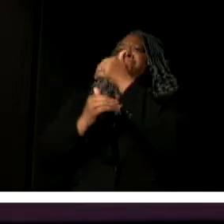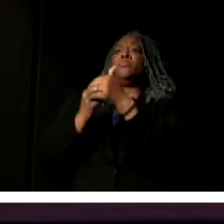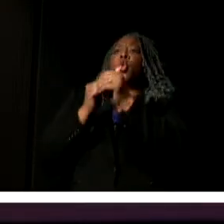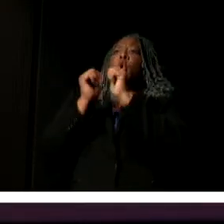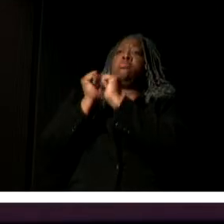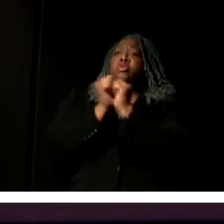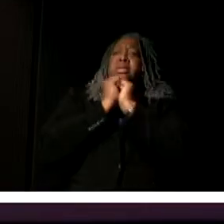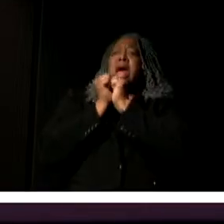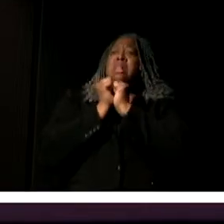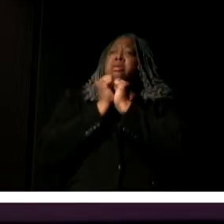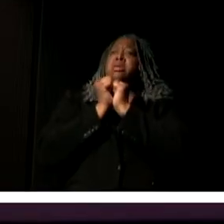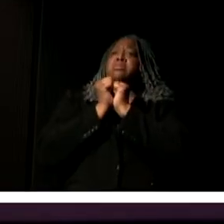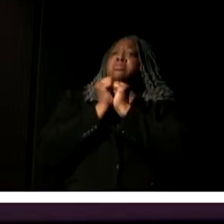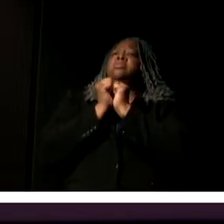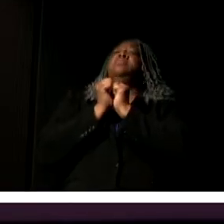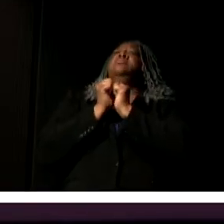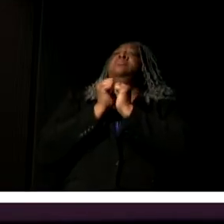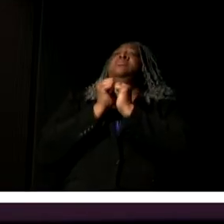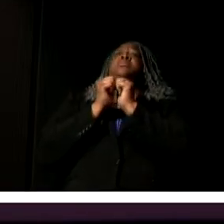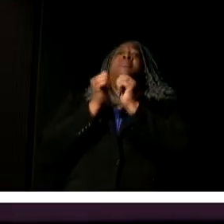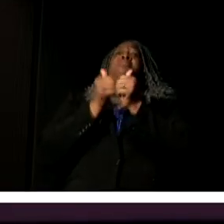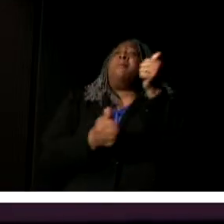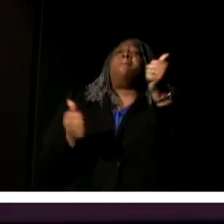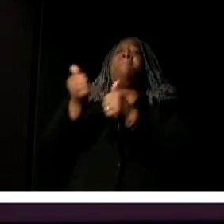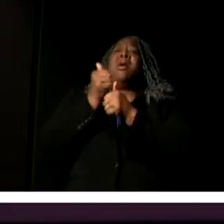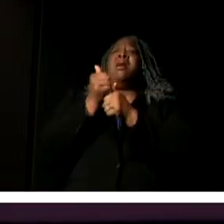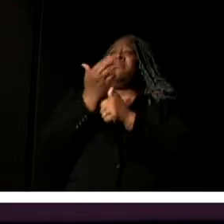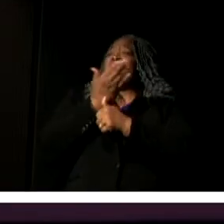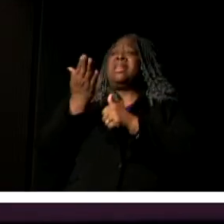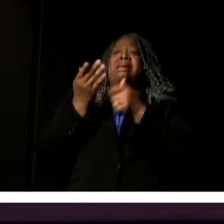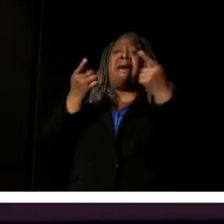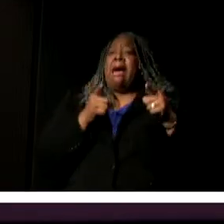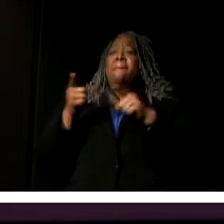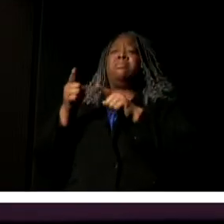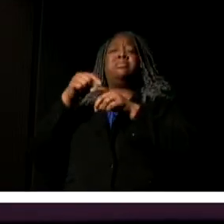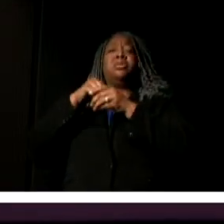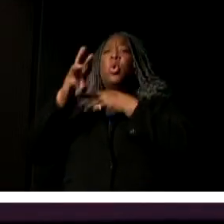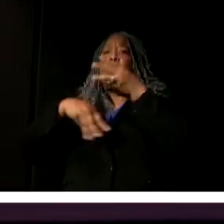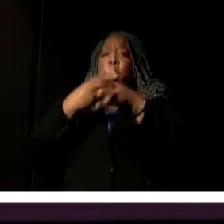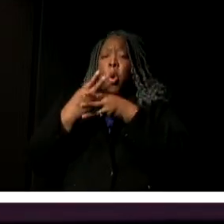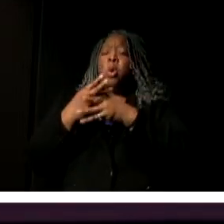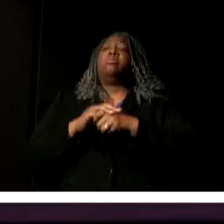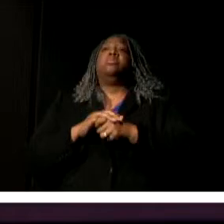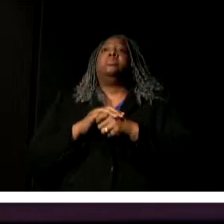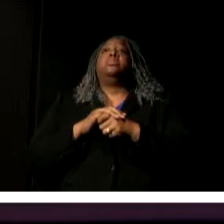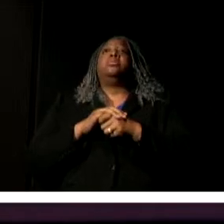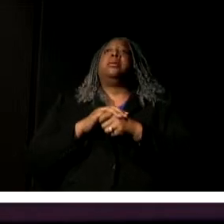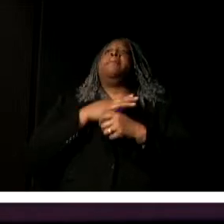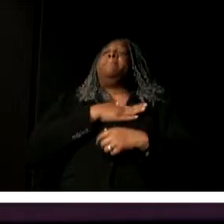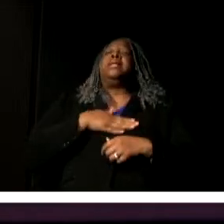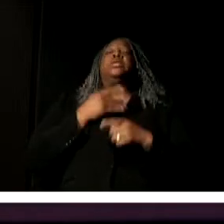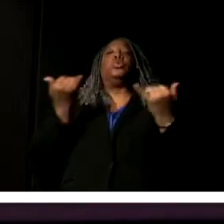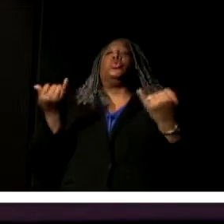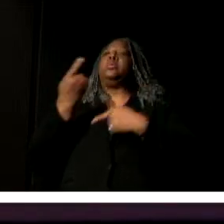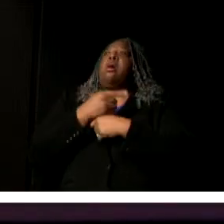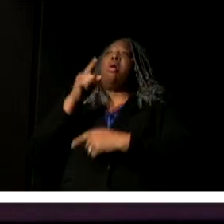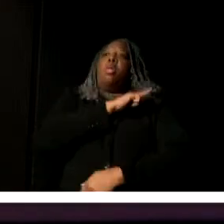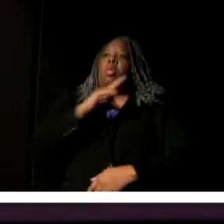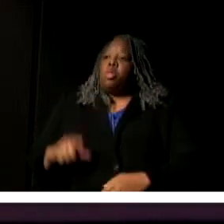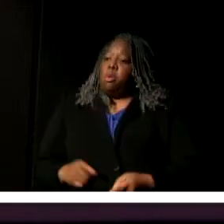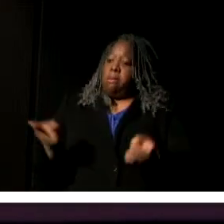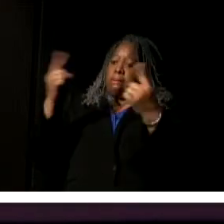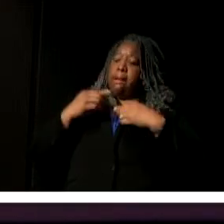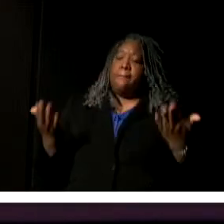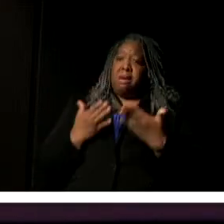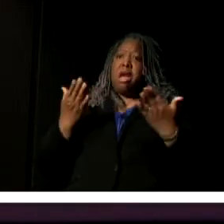one beyond the distinctions of this world that otherwise divide. Be with our gathering then tonight, O Lord. May our